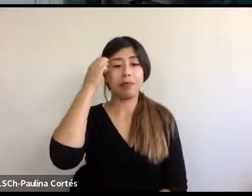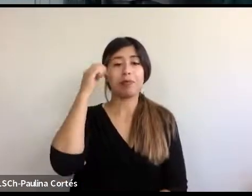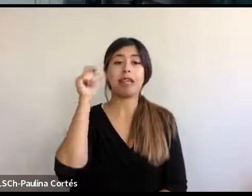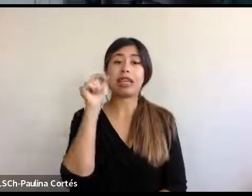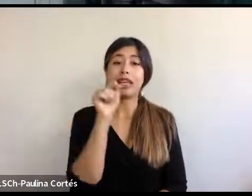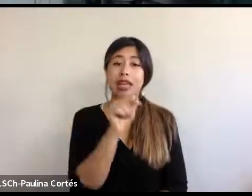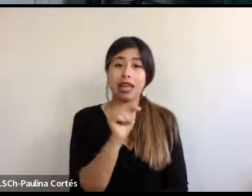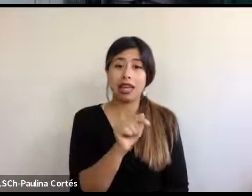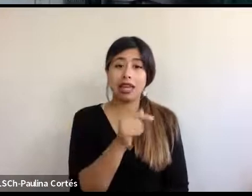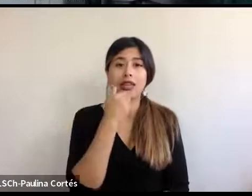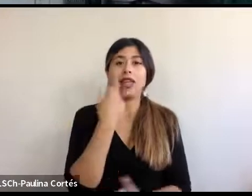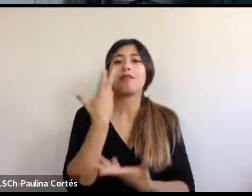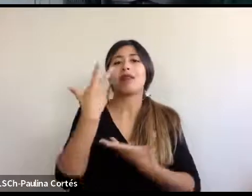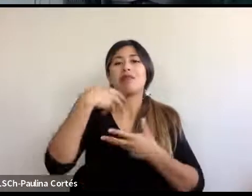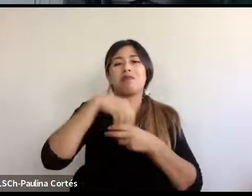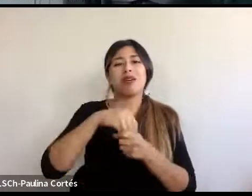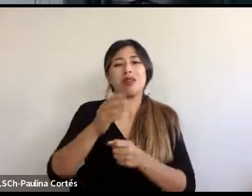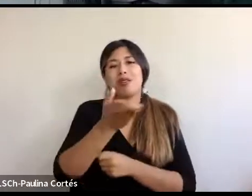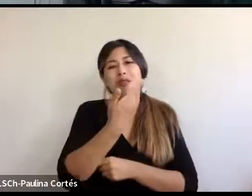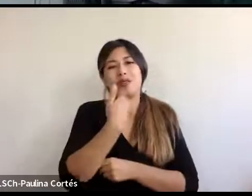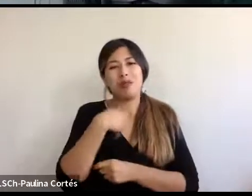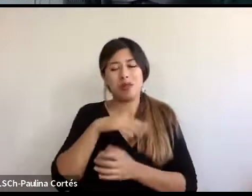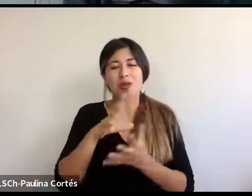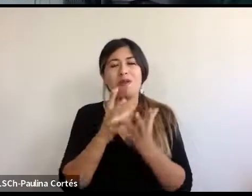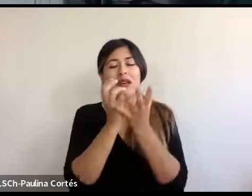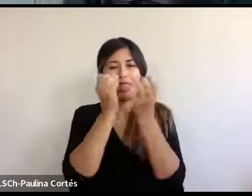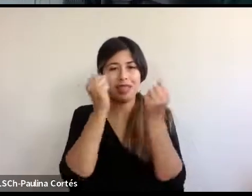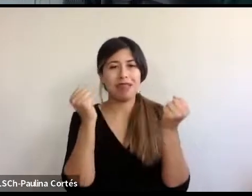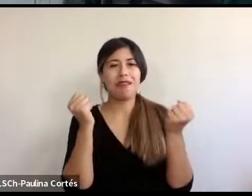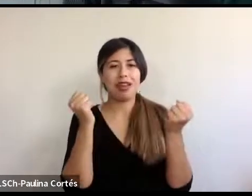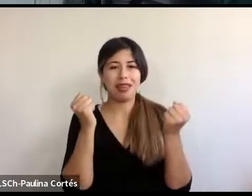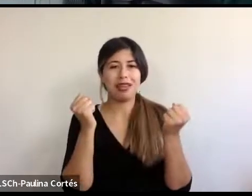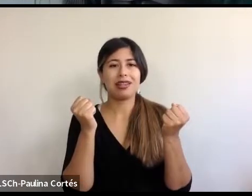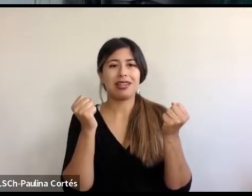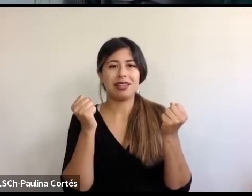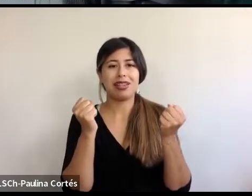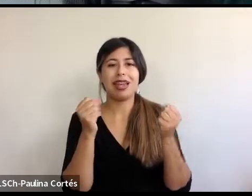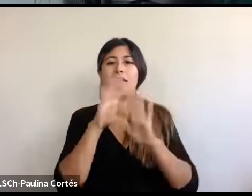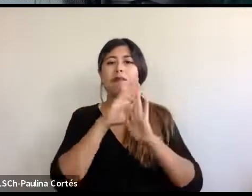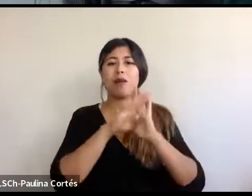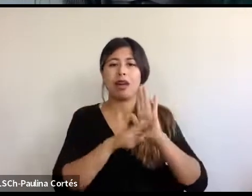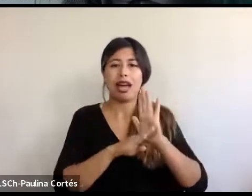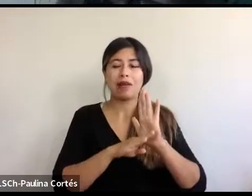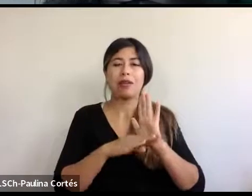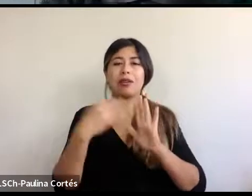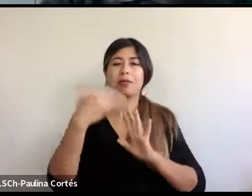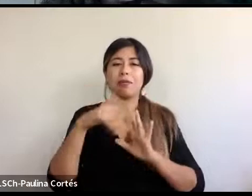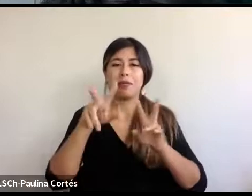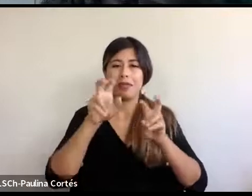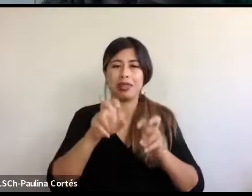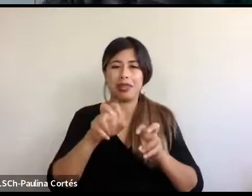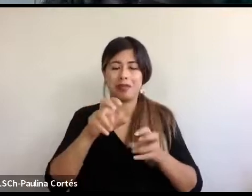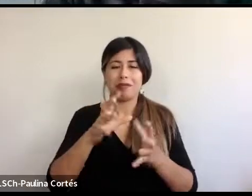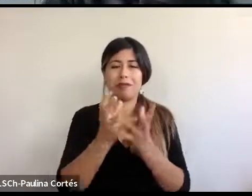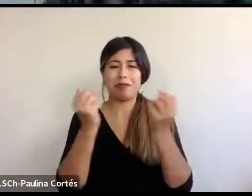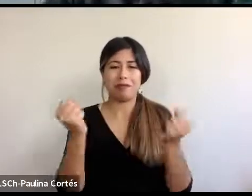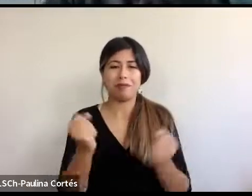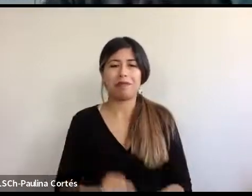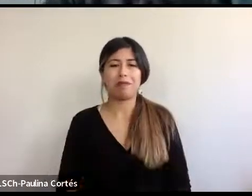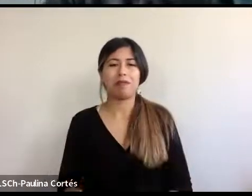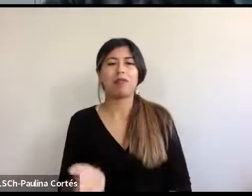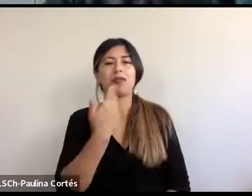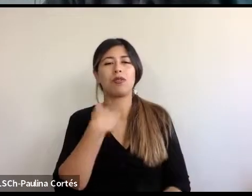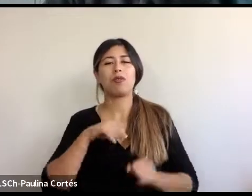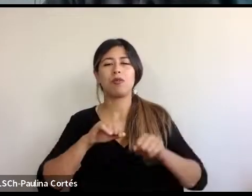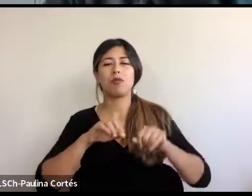program of the festival. Other activity that we do is called Get Your Audience, which is also like